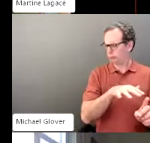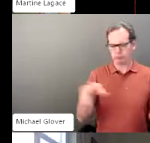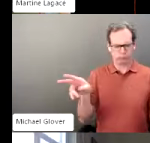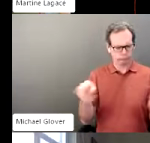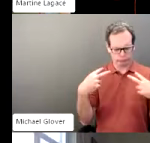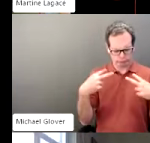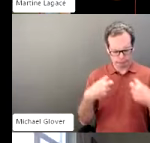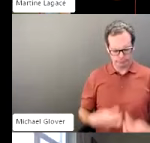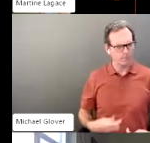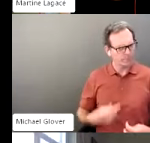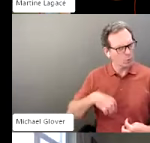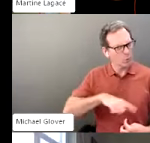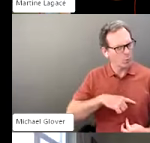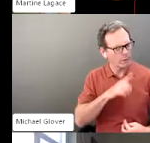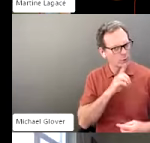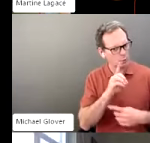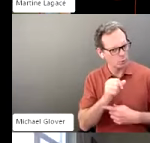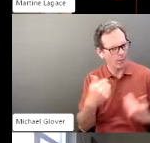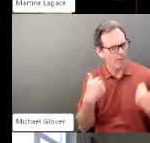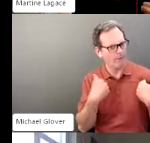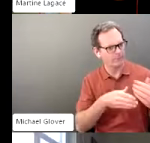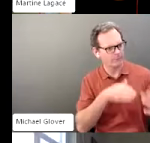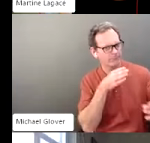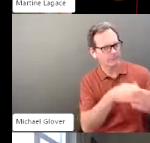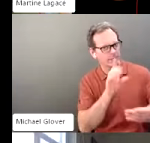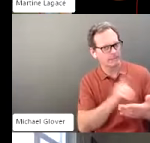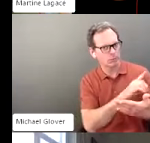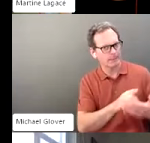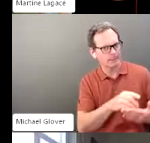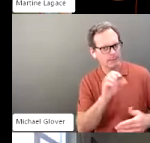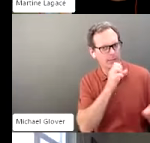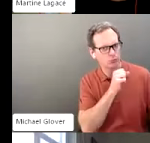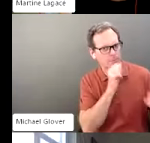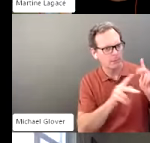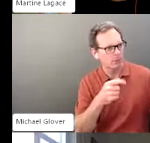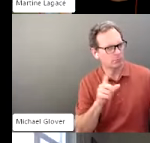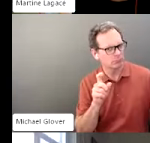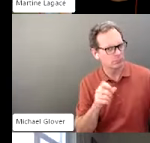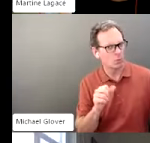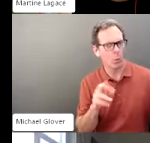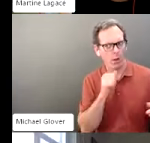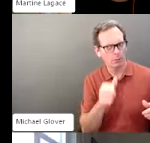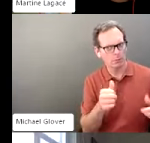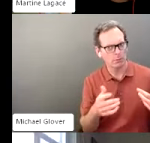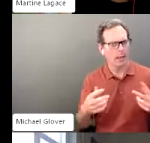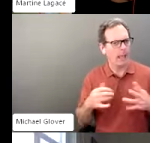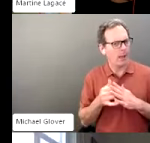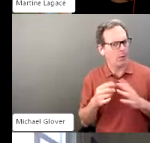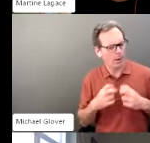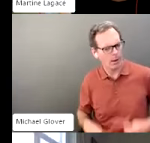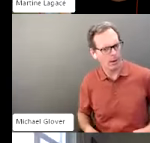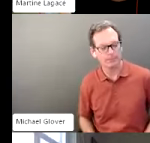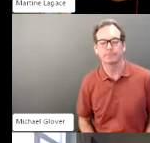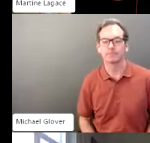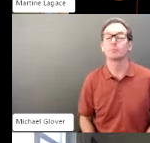last discourse that was studied was the federal, provincial, and territorial communications and the press